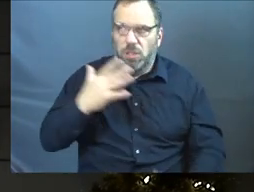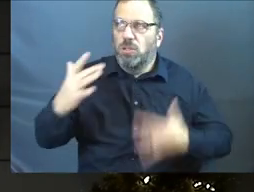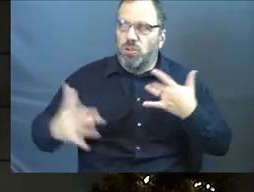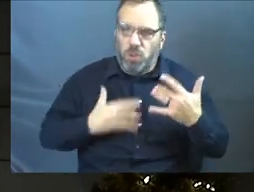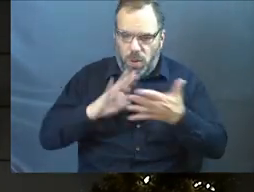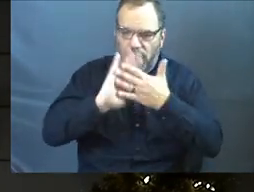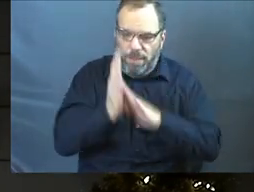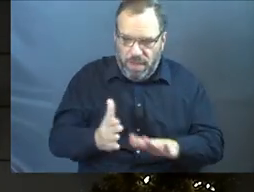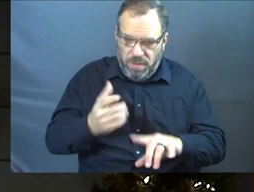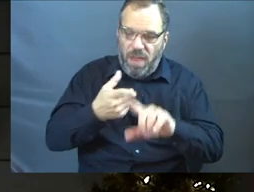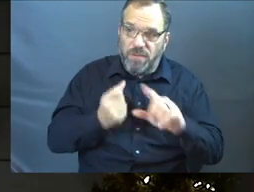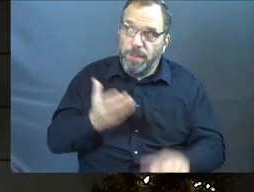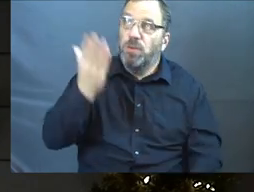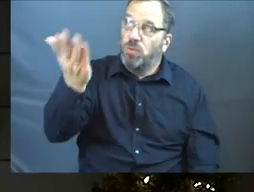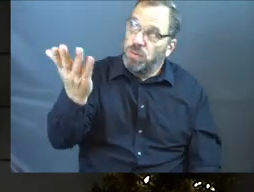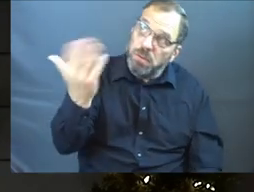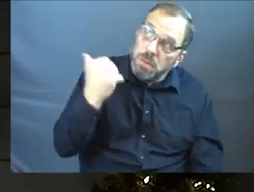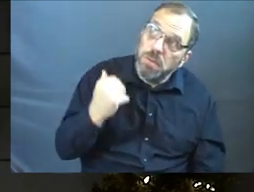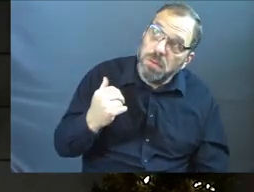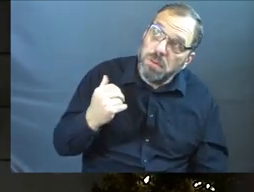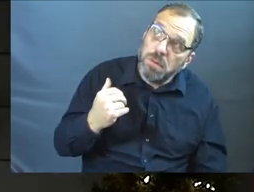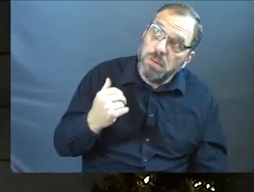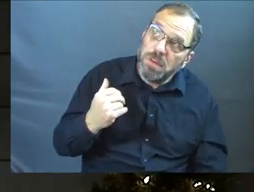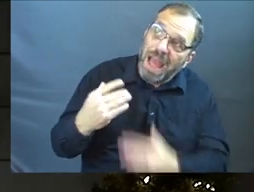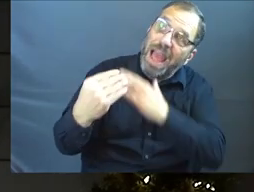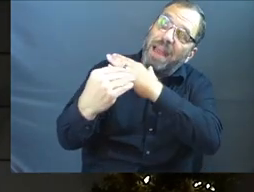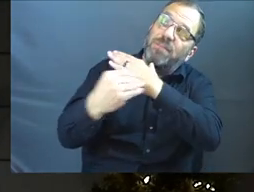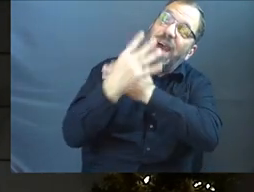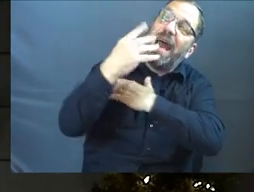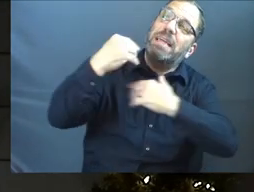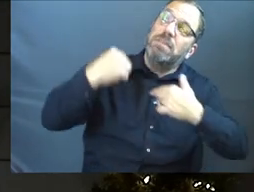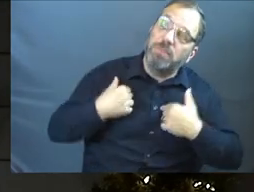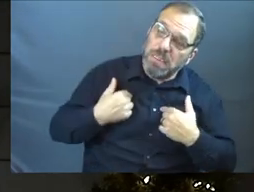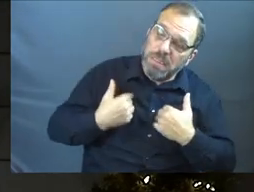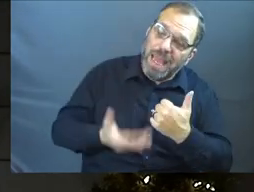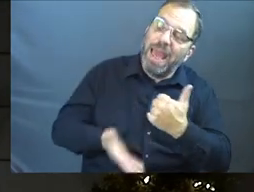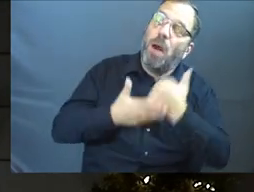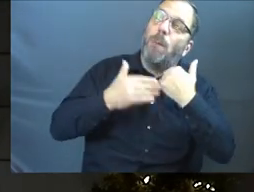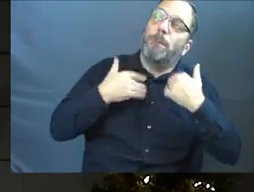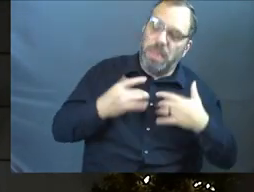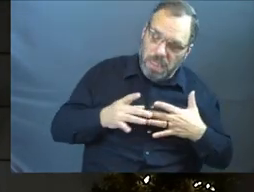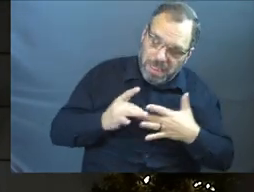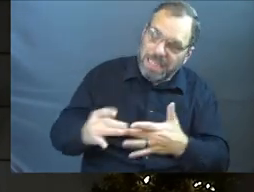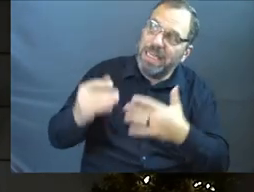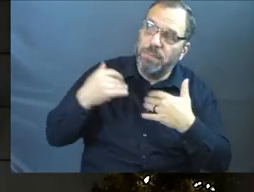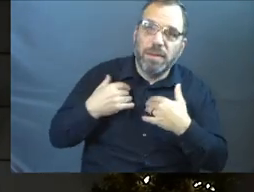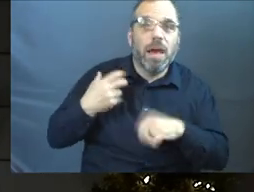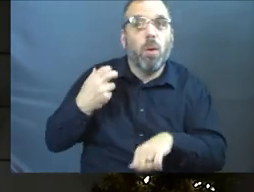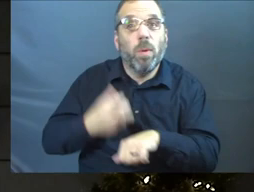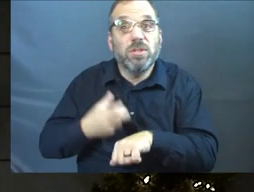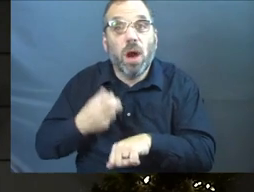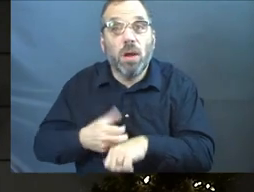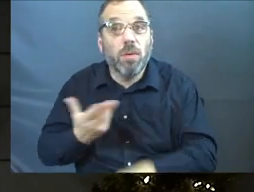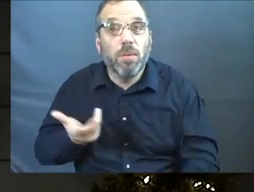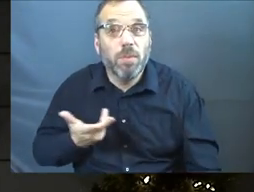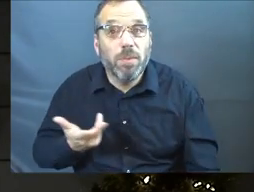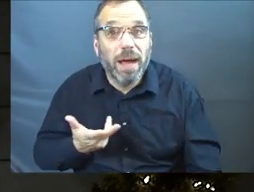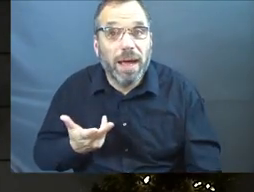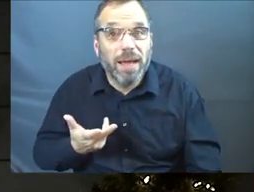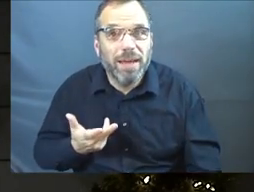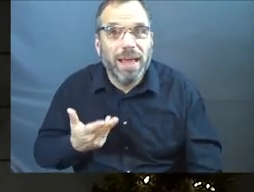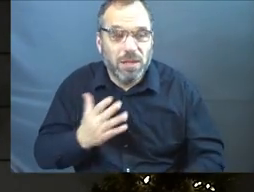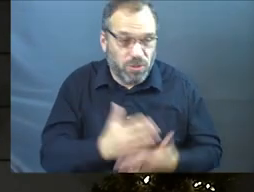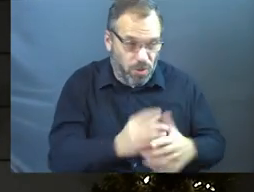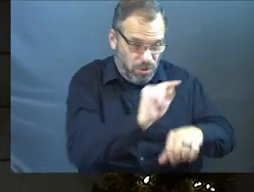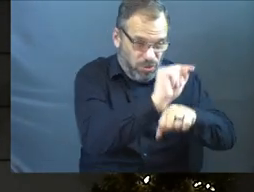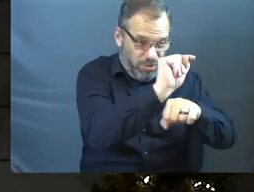peace that only comes from you. Advise me, help me, lead me. And the hard part of this is that means some of